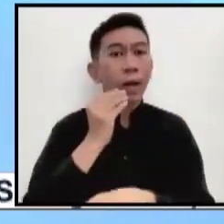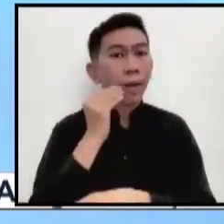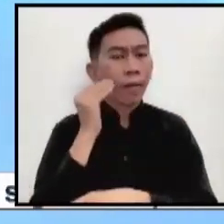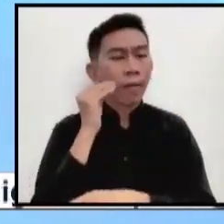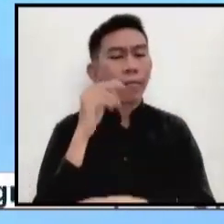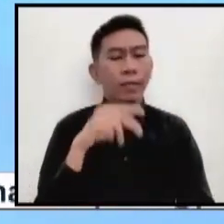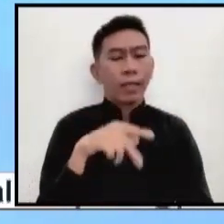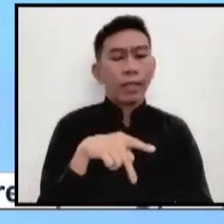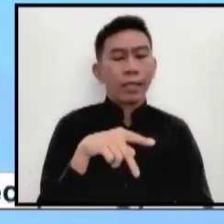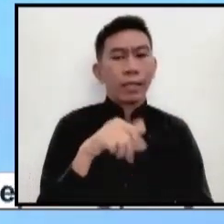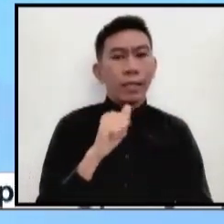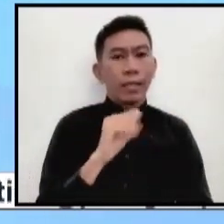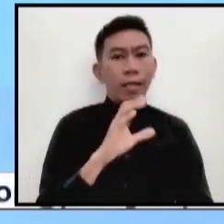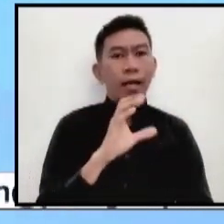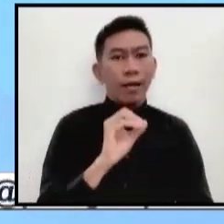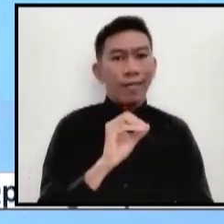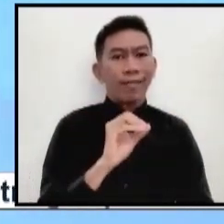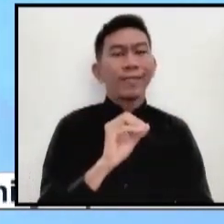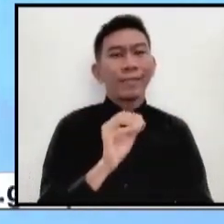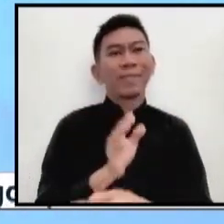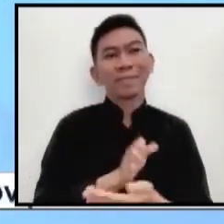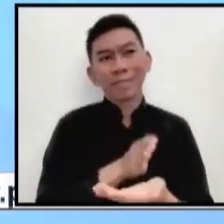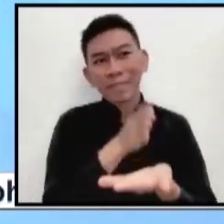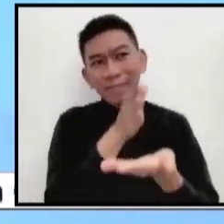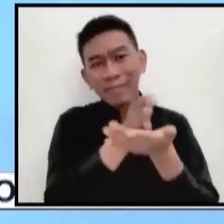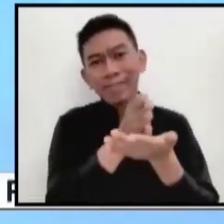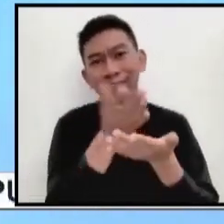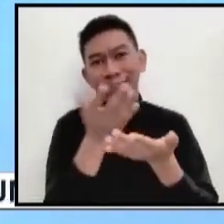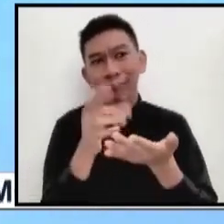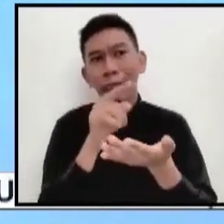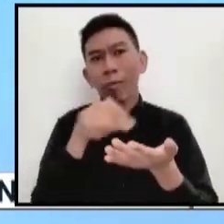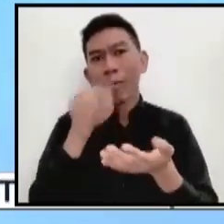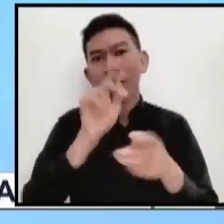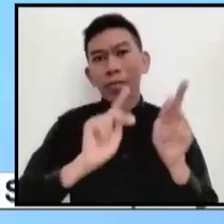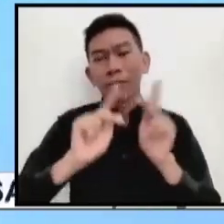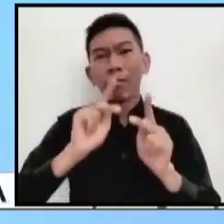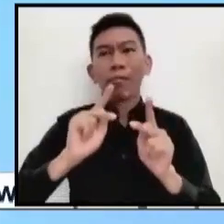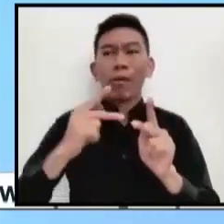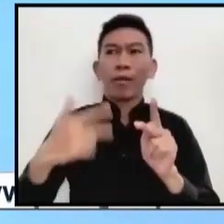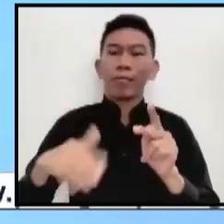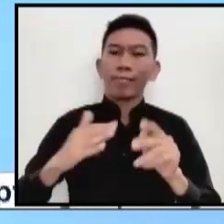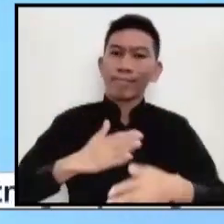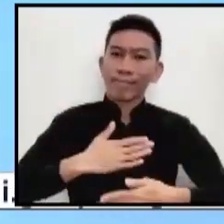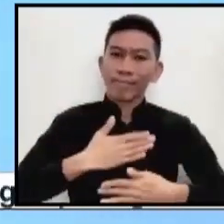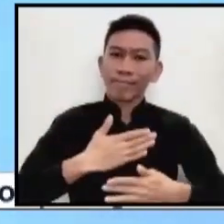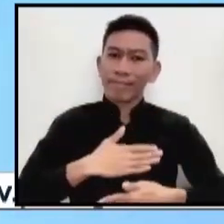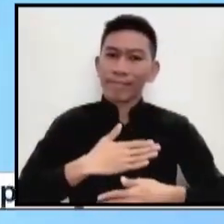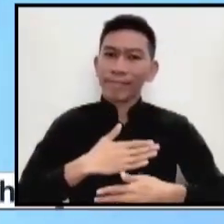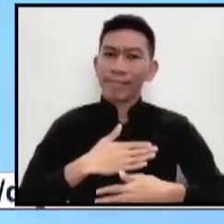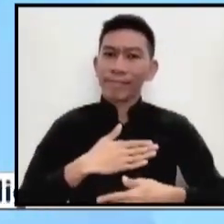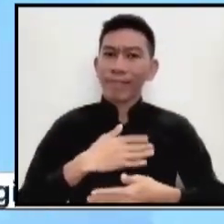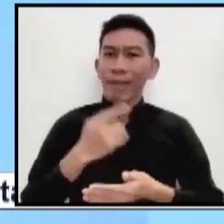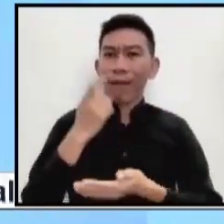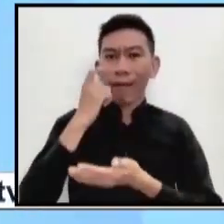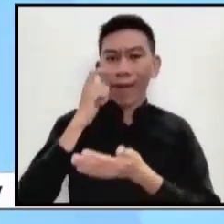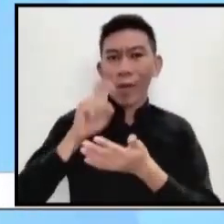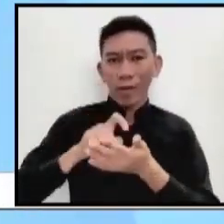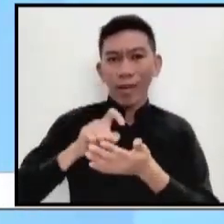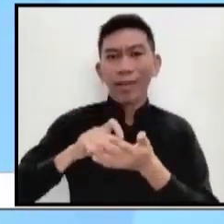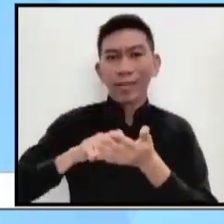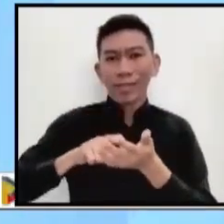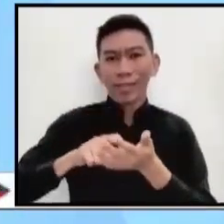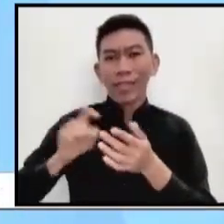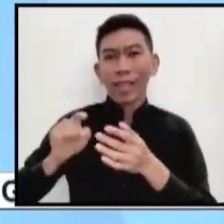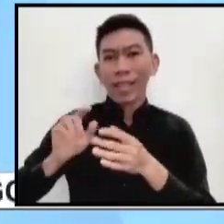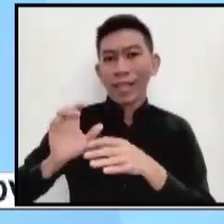they recognize our good works toward them. It's all part of our ministry, of the PMCC Fort